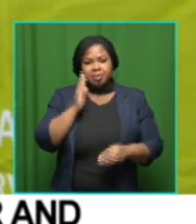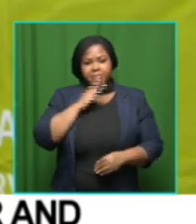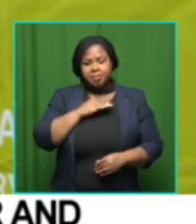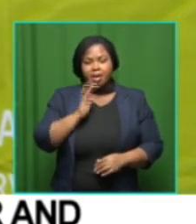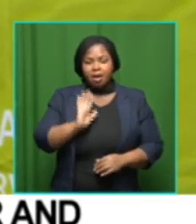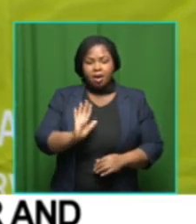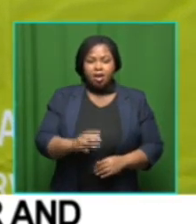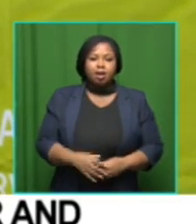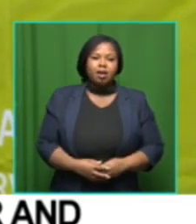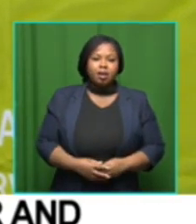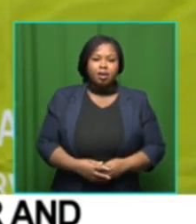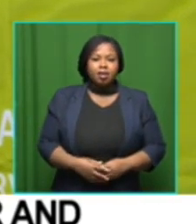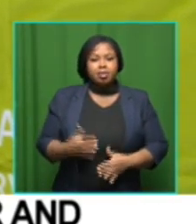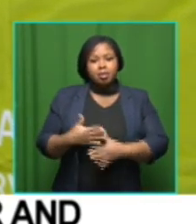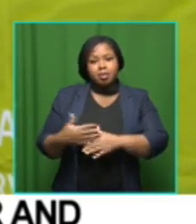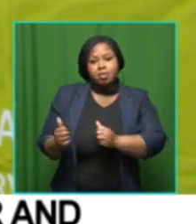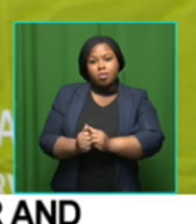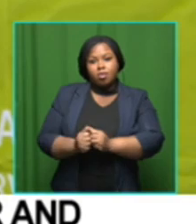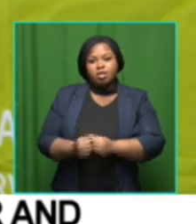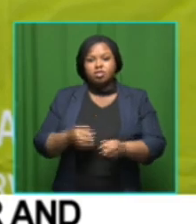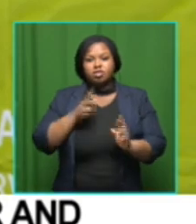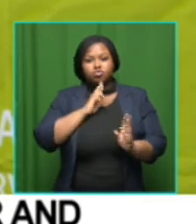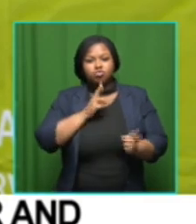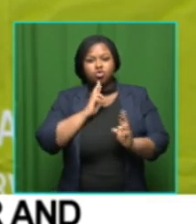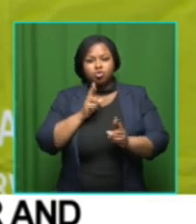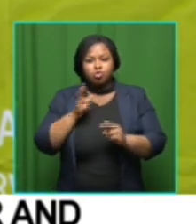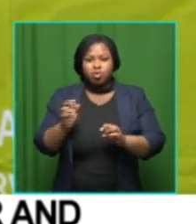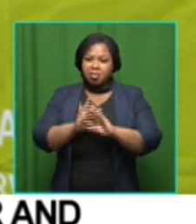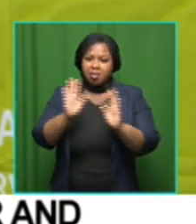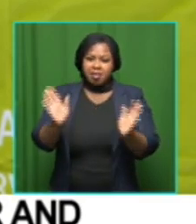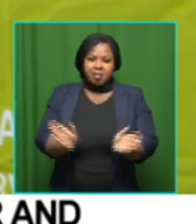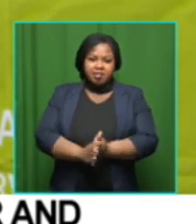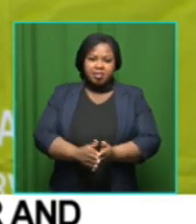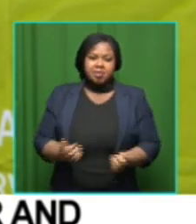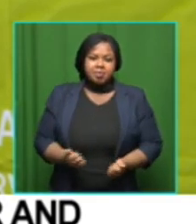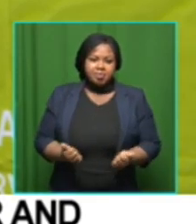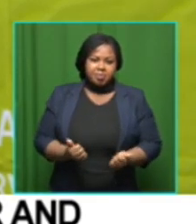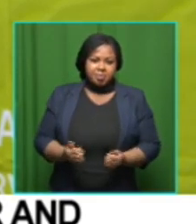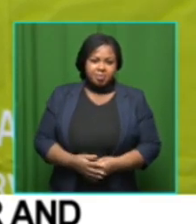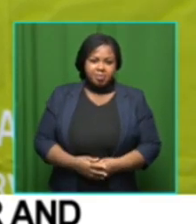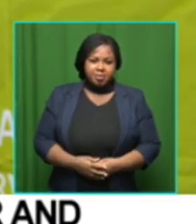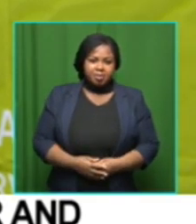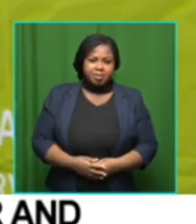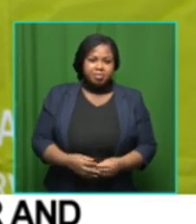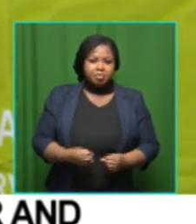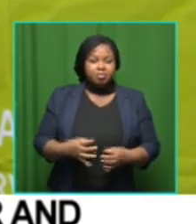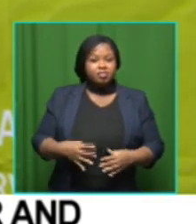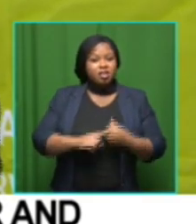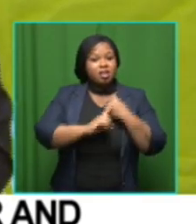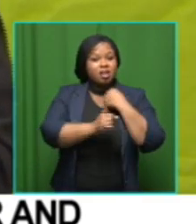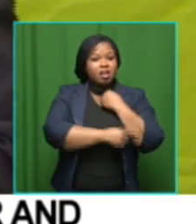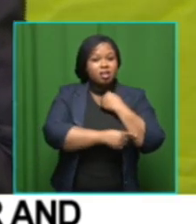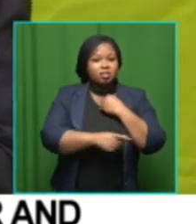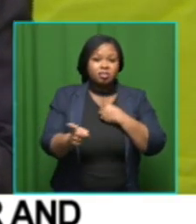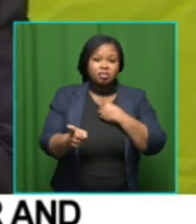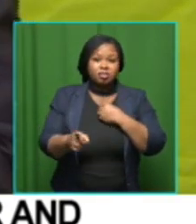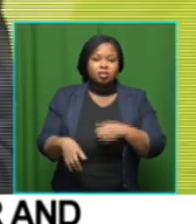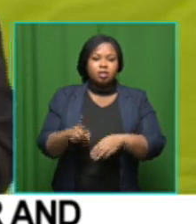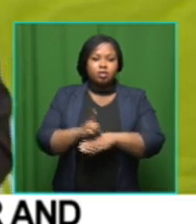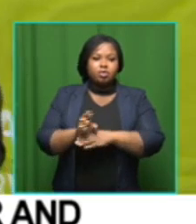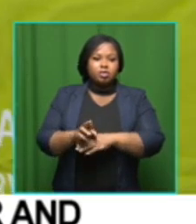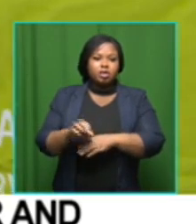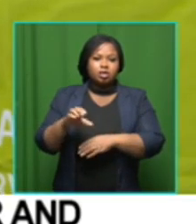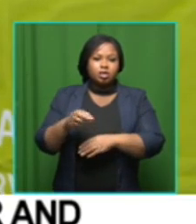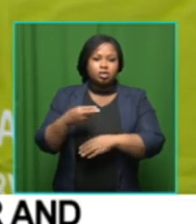But my colleagues here have answered all the questions. Let me start with the last one that Dr. Chetty has